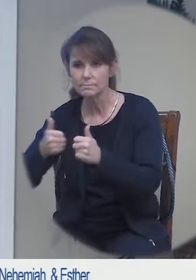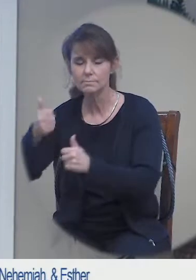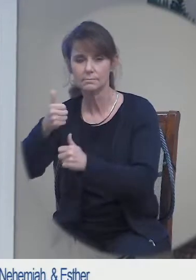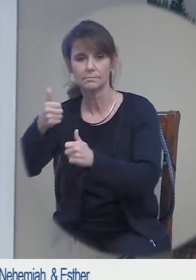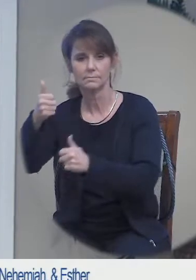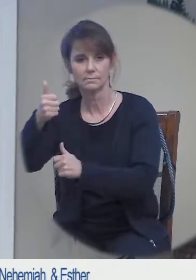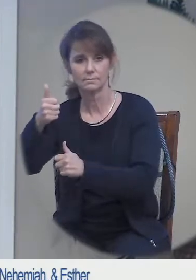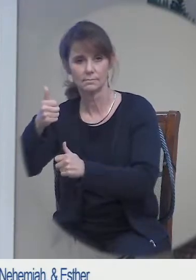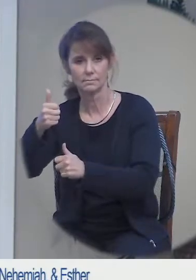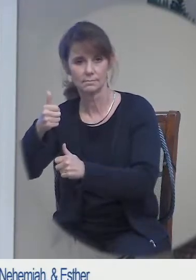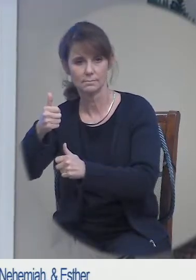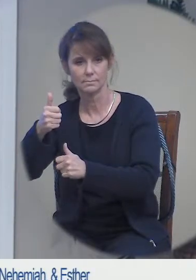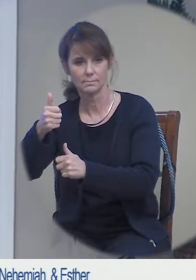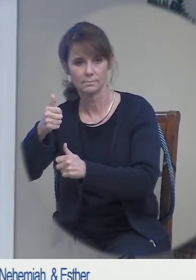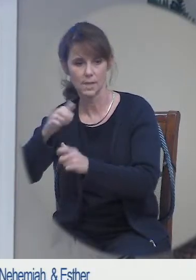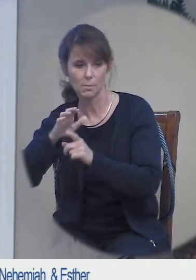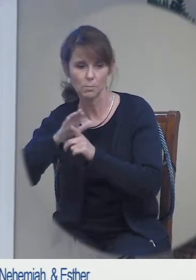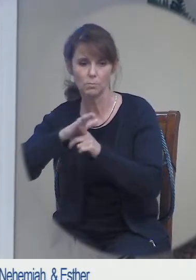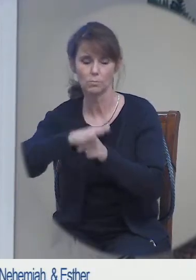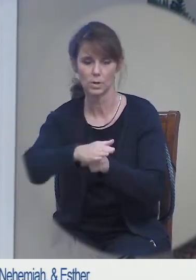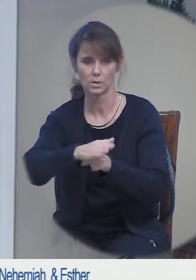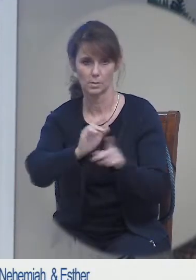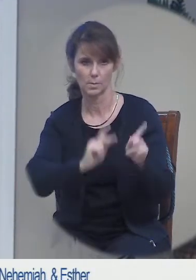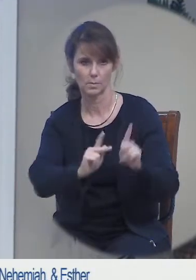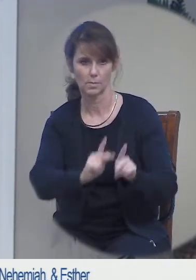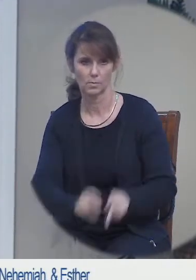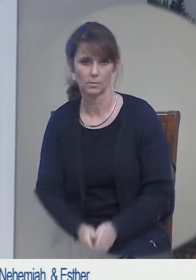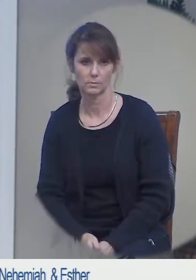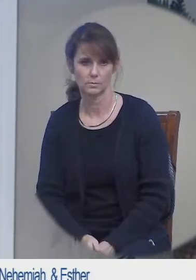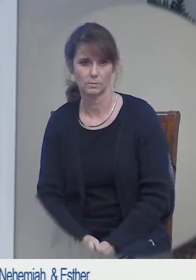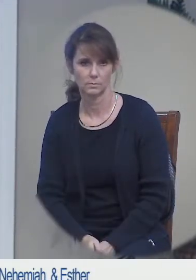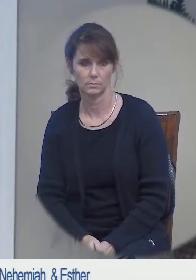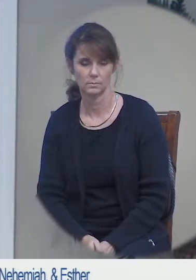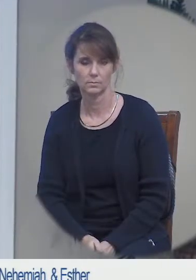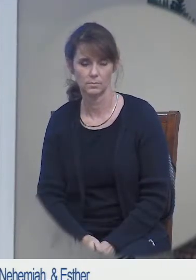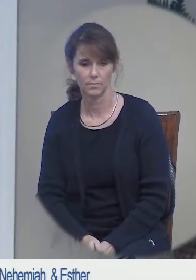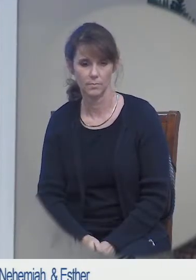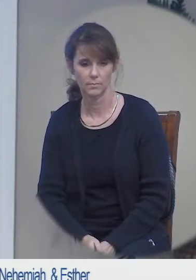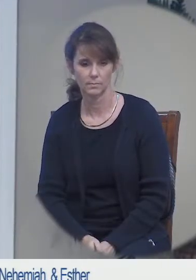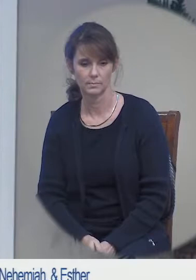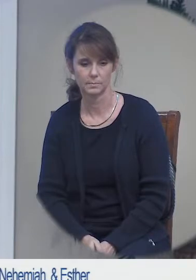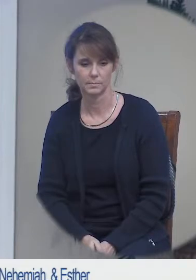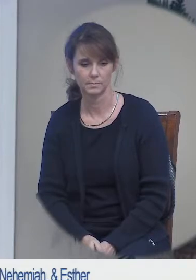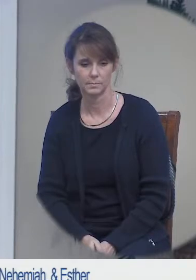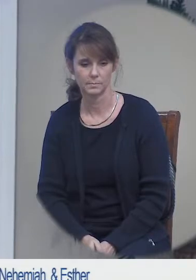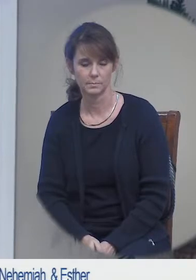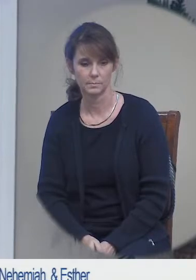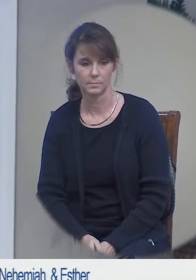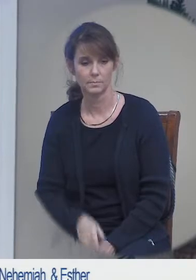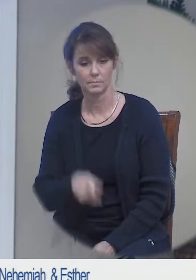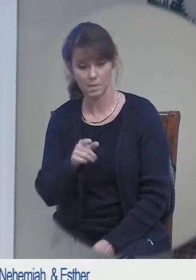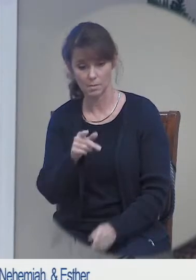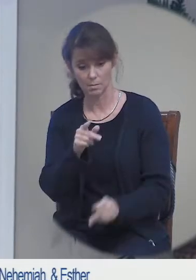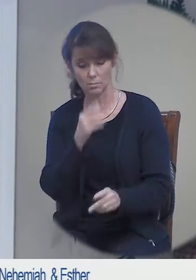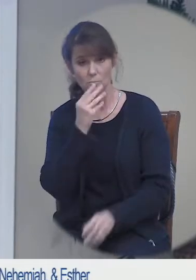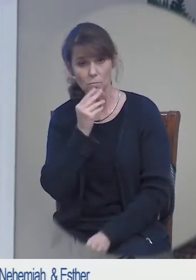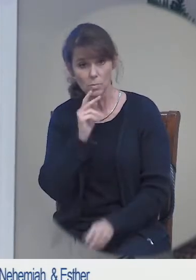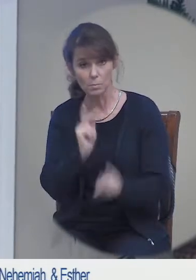Now, again, keep this in the context of they're doing the work of the